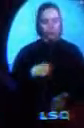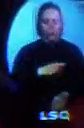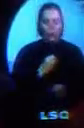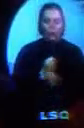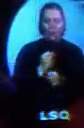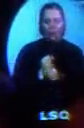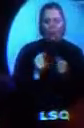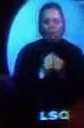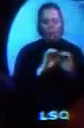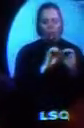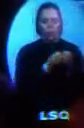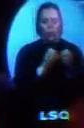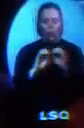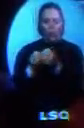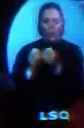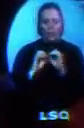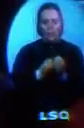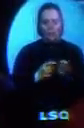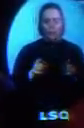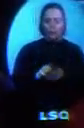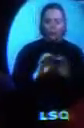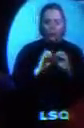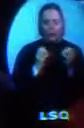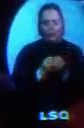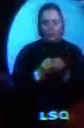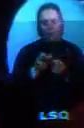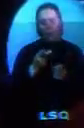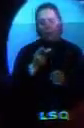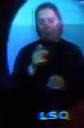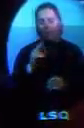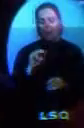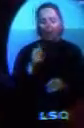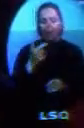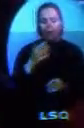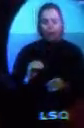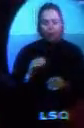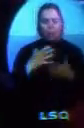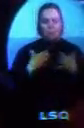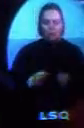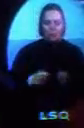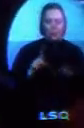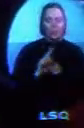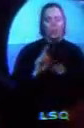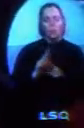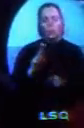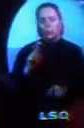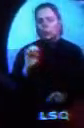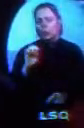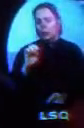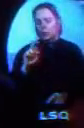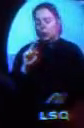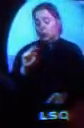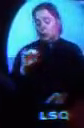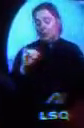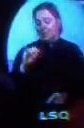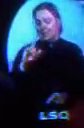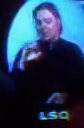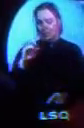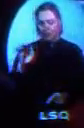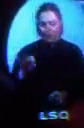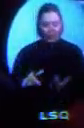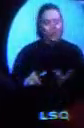Working with organizations such as the Pan American Health Organization and UNICEF, we will be providing more